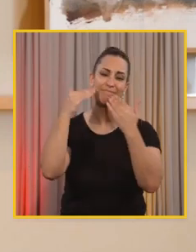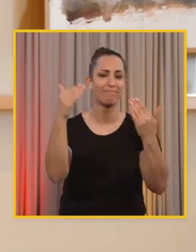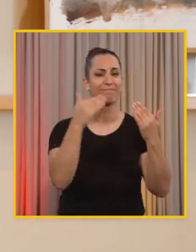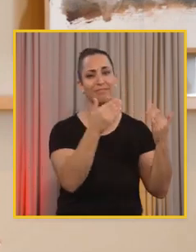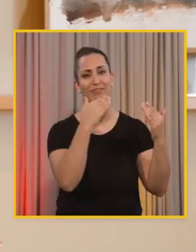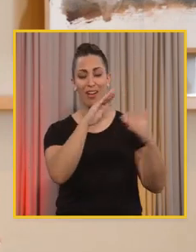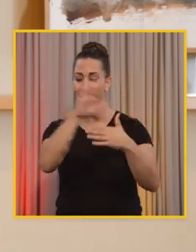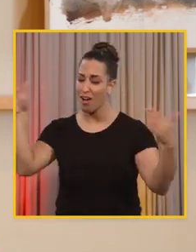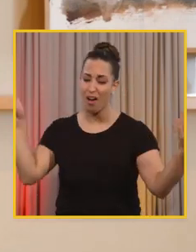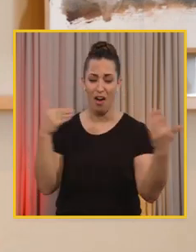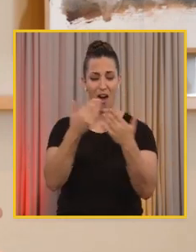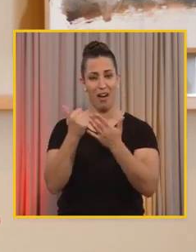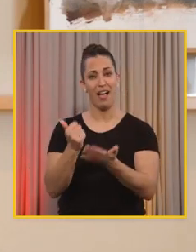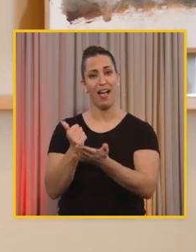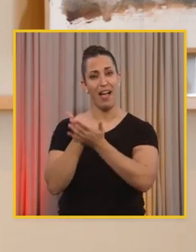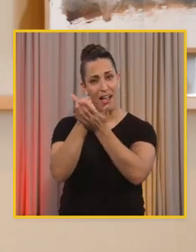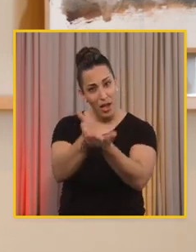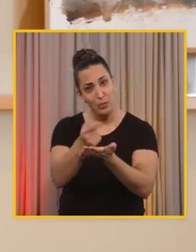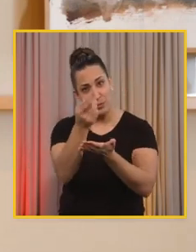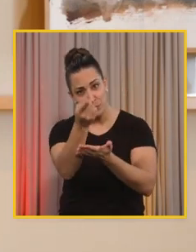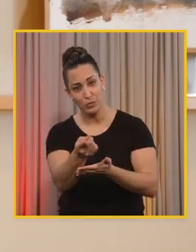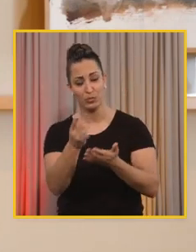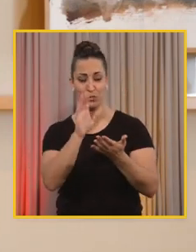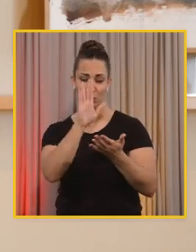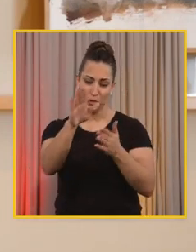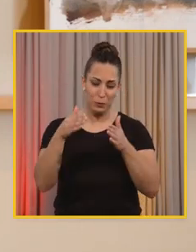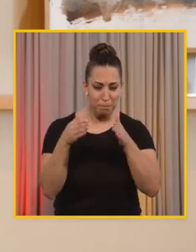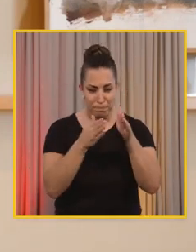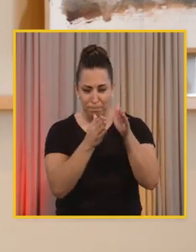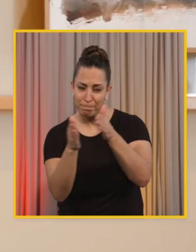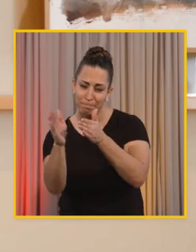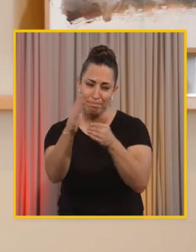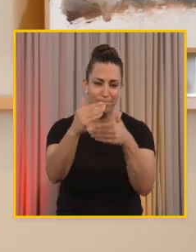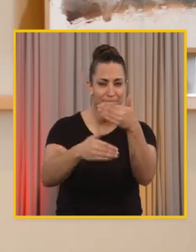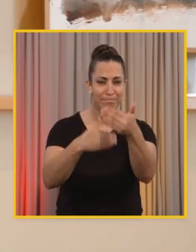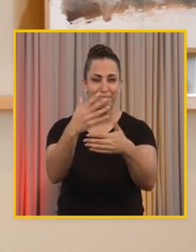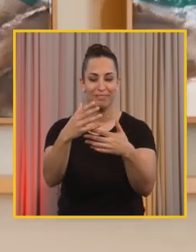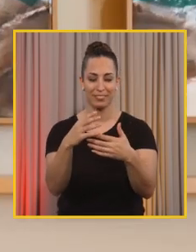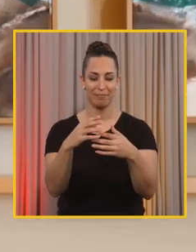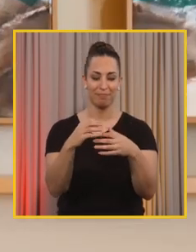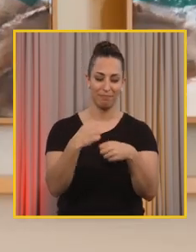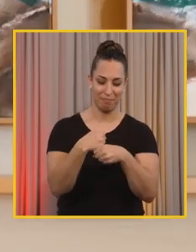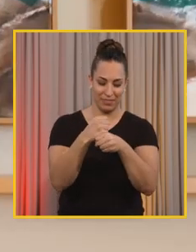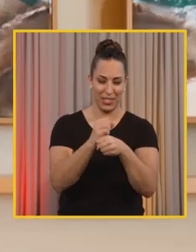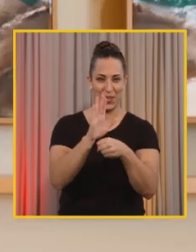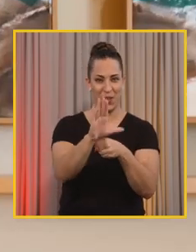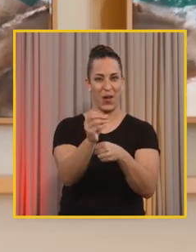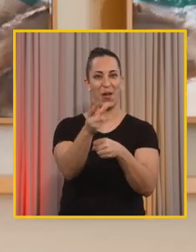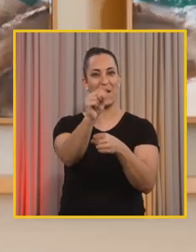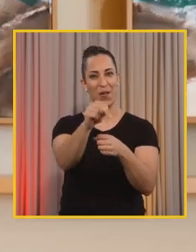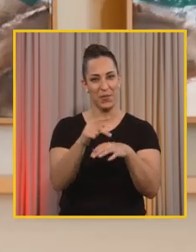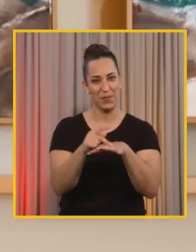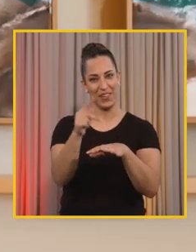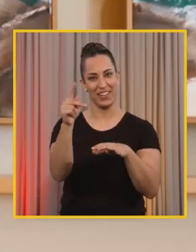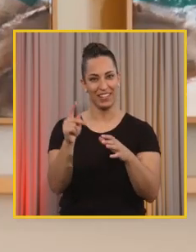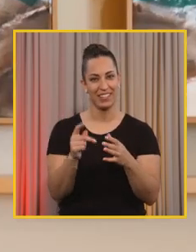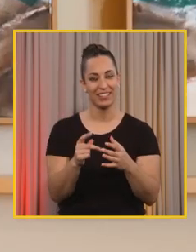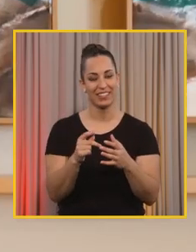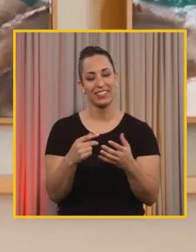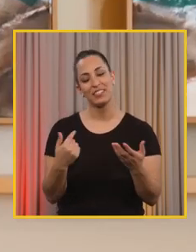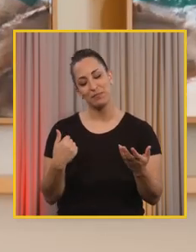helped you on your journey to have your own pearls. Graduates, to